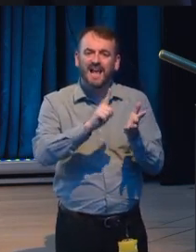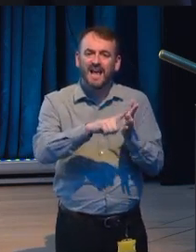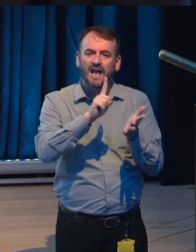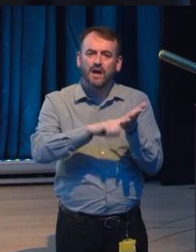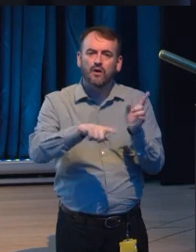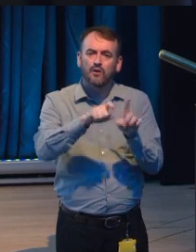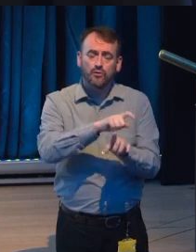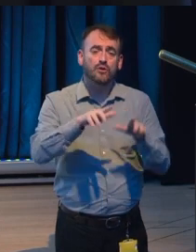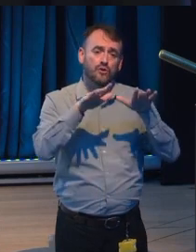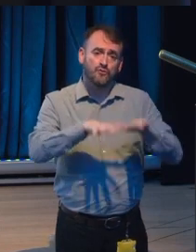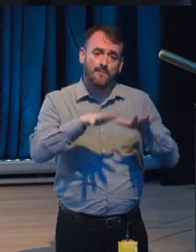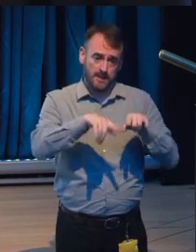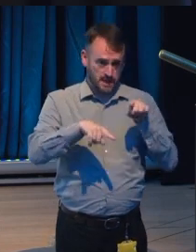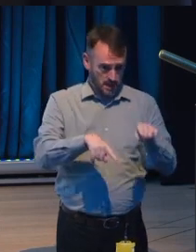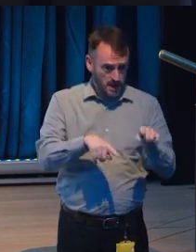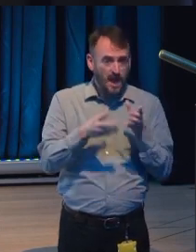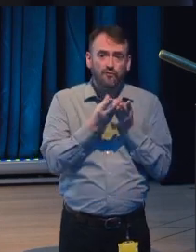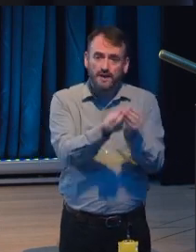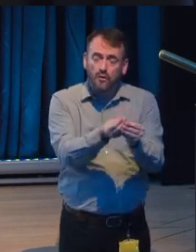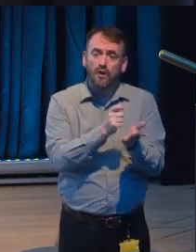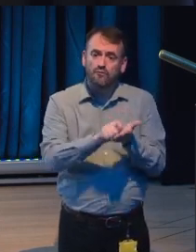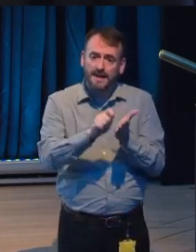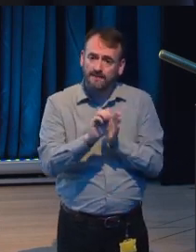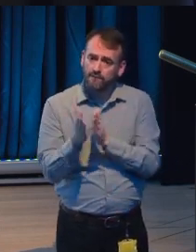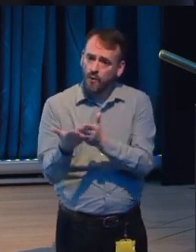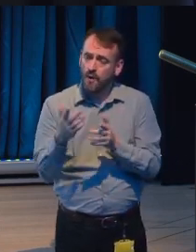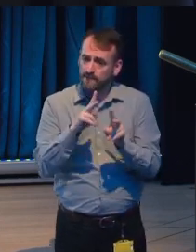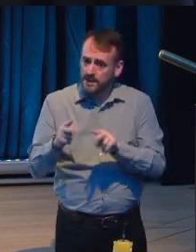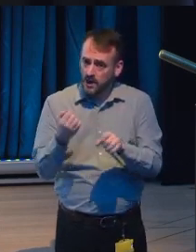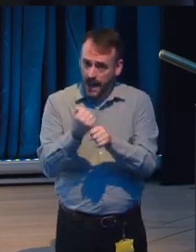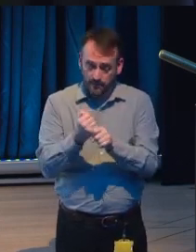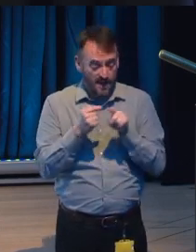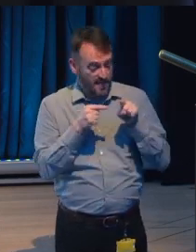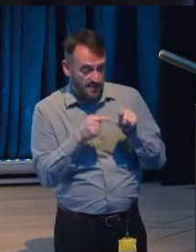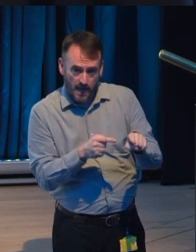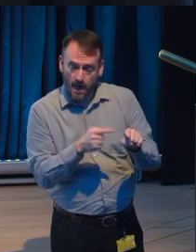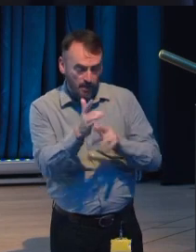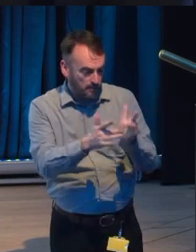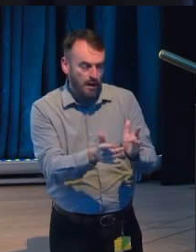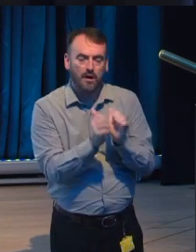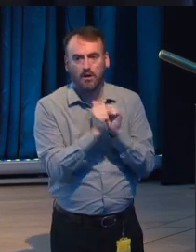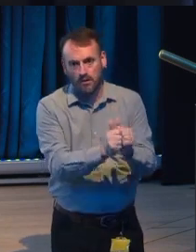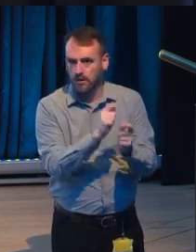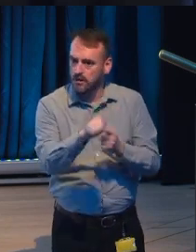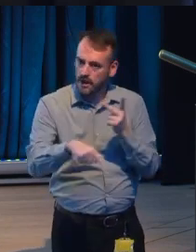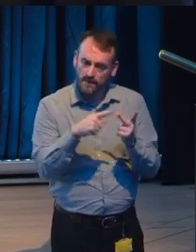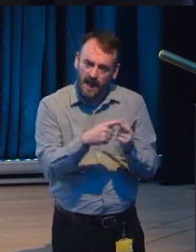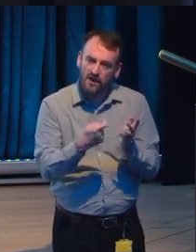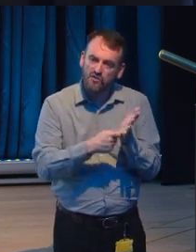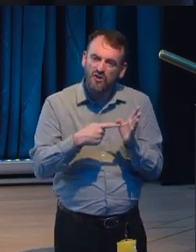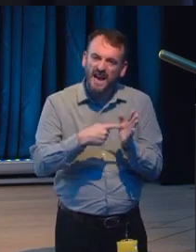Games. It's available from their website and includes rate guidance as well as information on contracts and other important stuff.